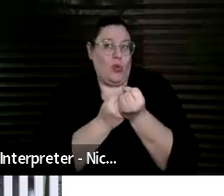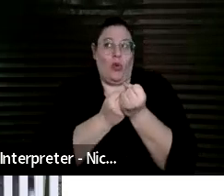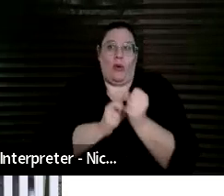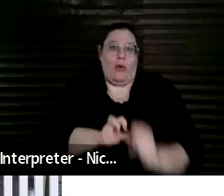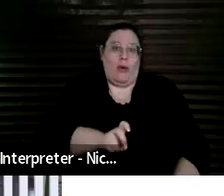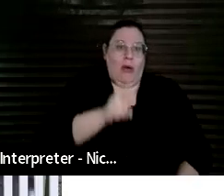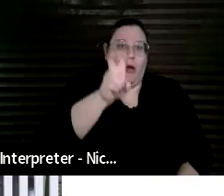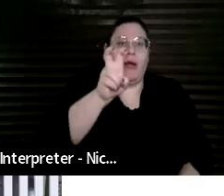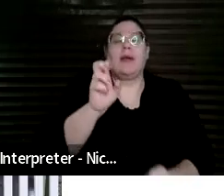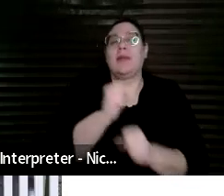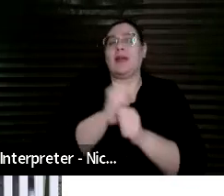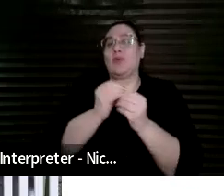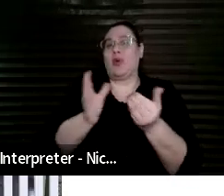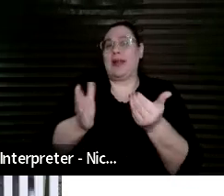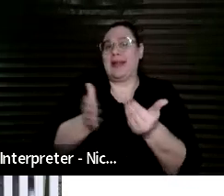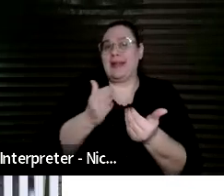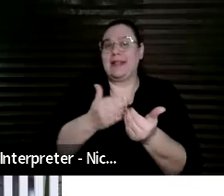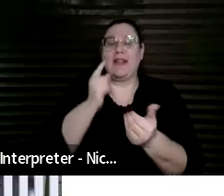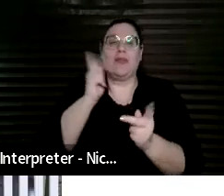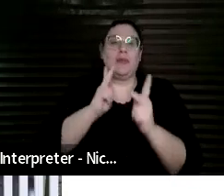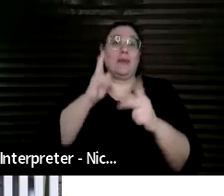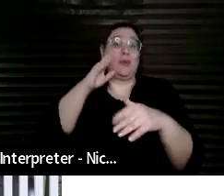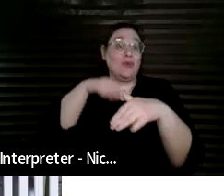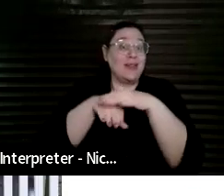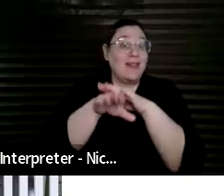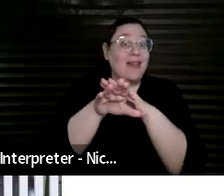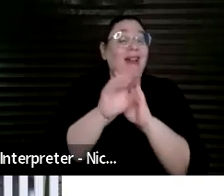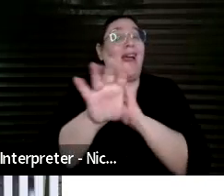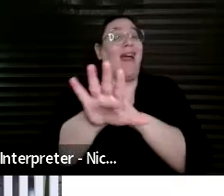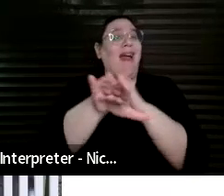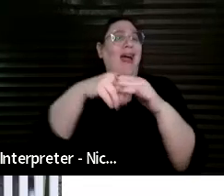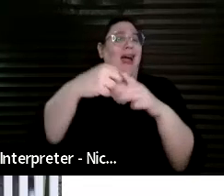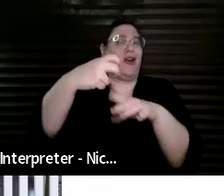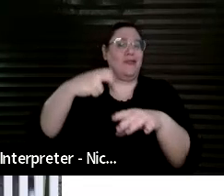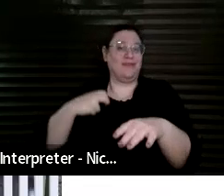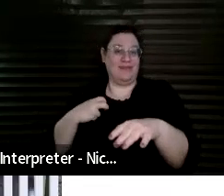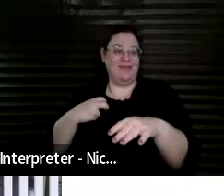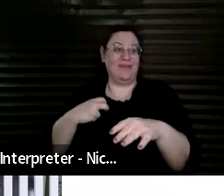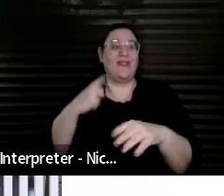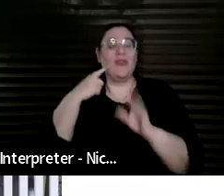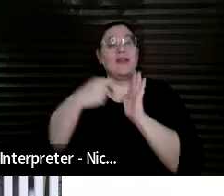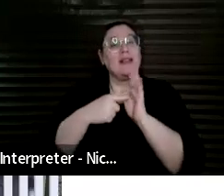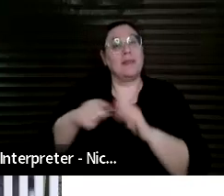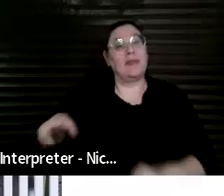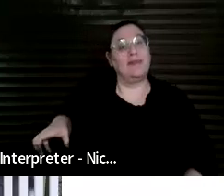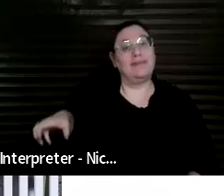exit homes. Solutions include handrails, ideally on 2 sides.